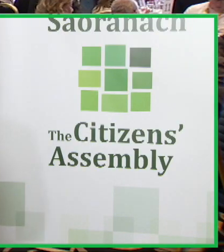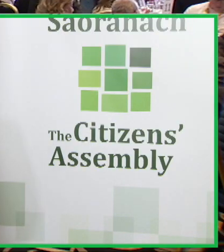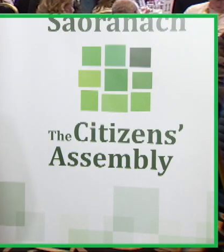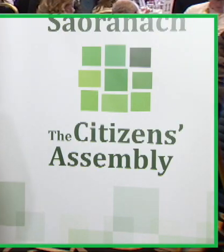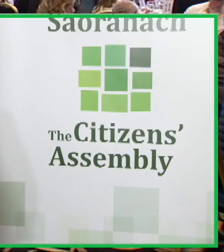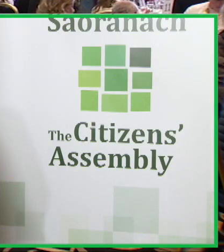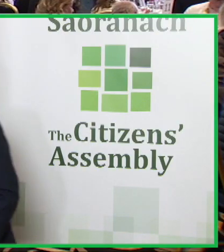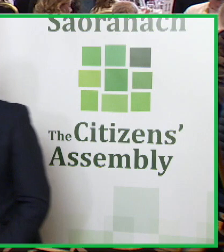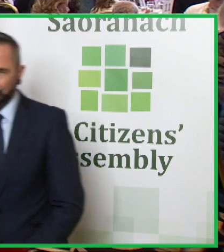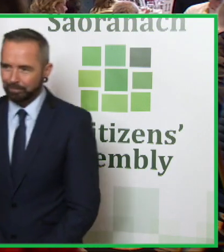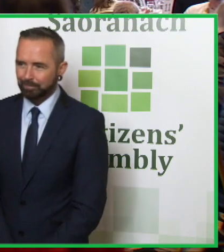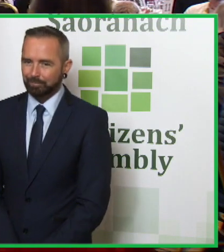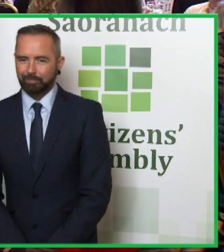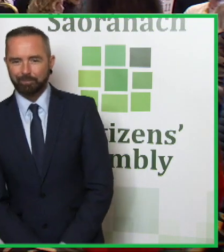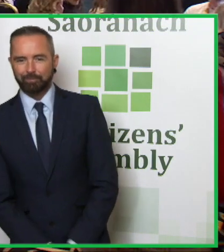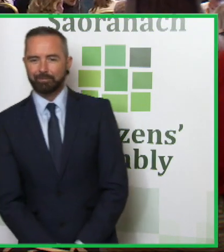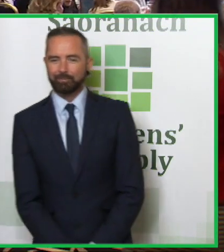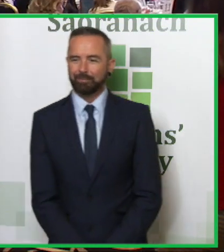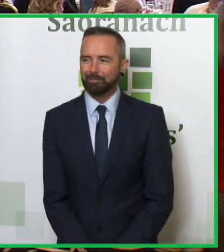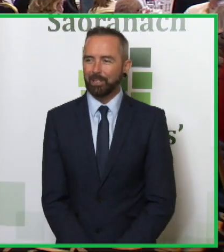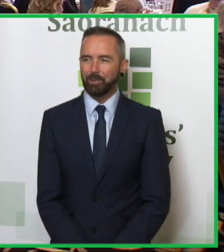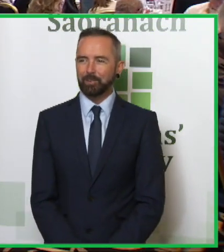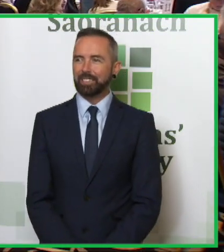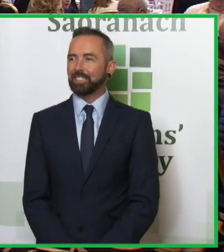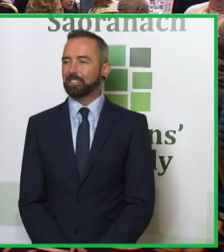Jerome, have we a roving mic for the back of the room? Yes, Elaine has it.